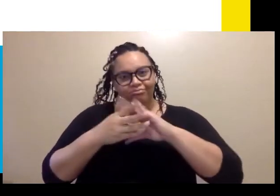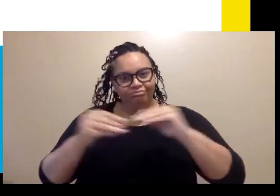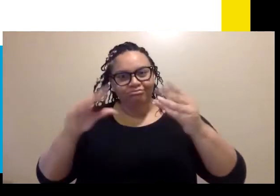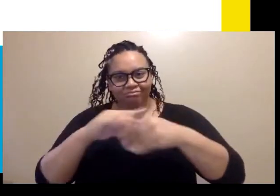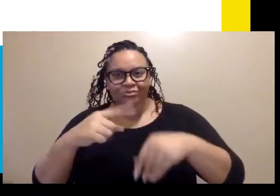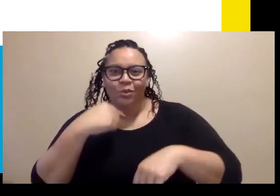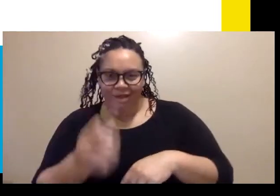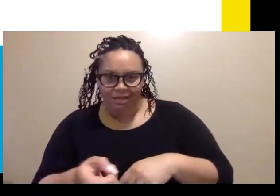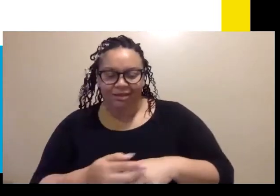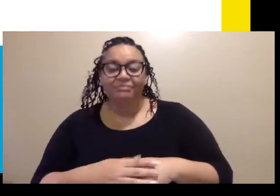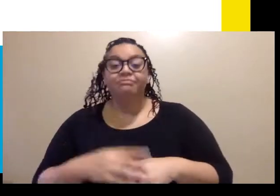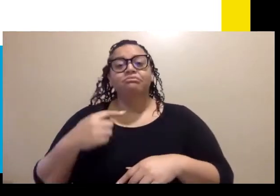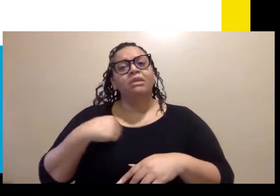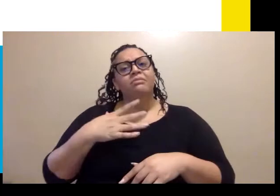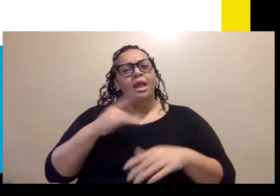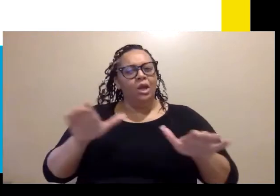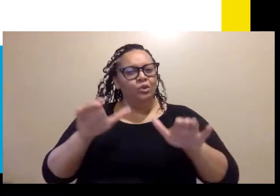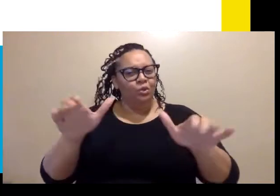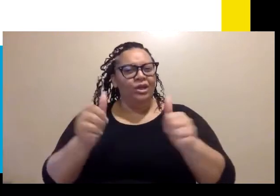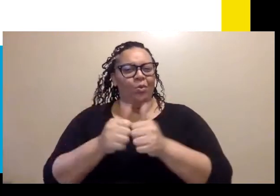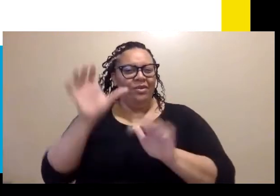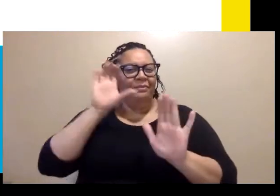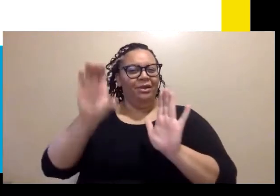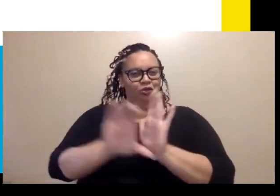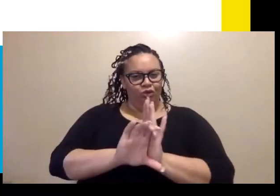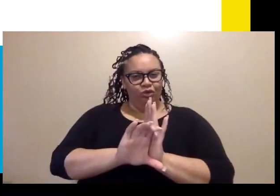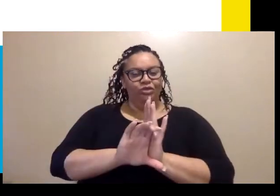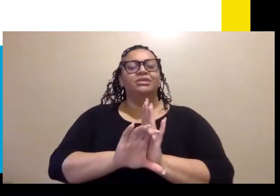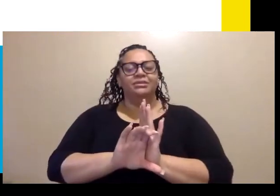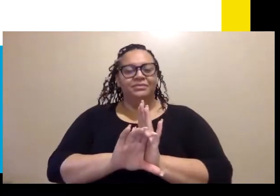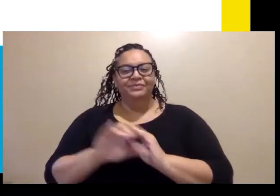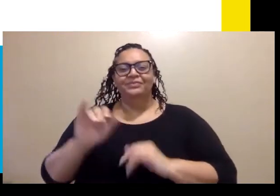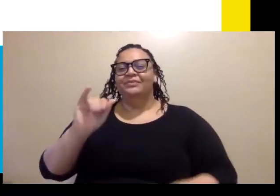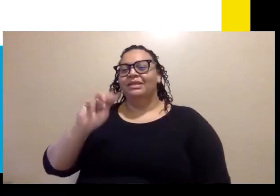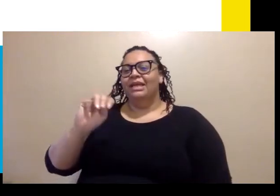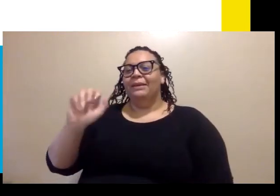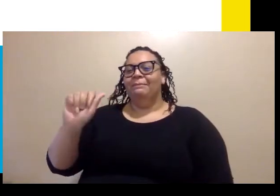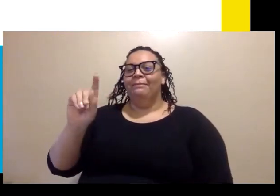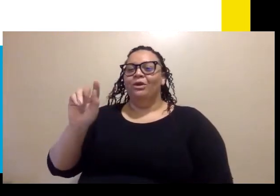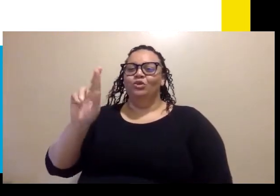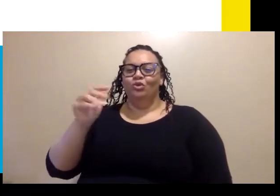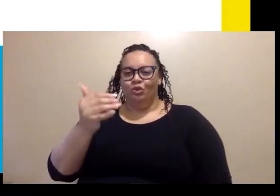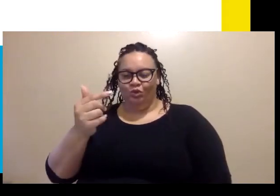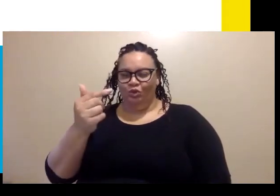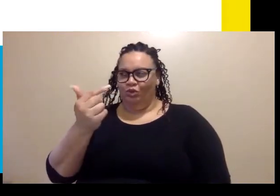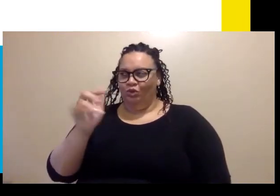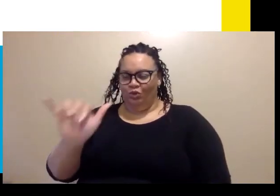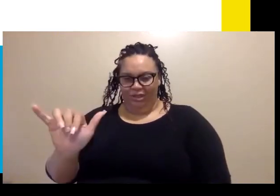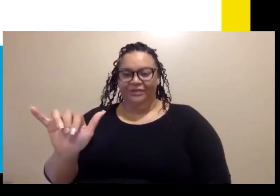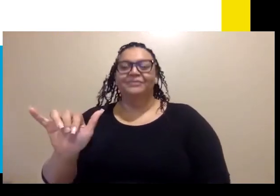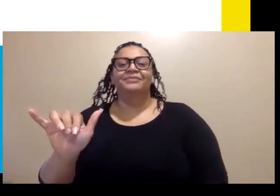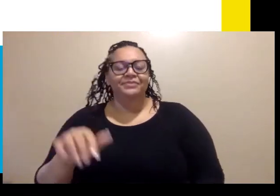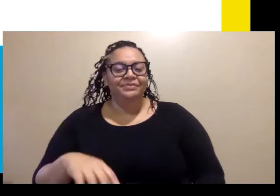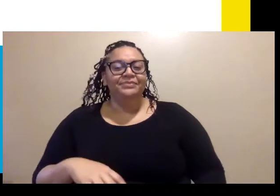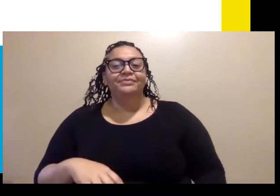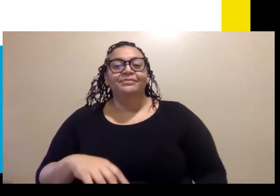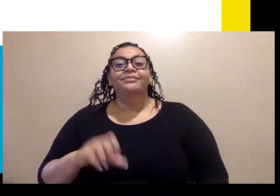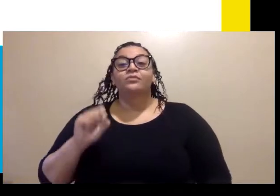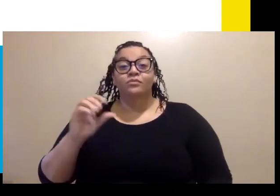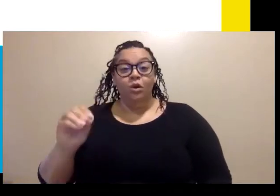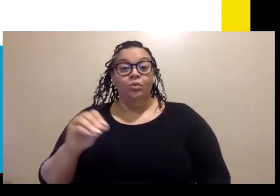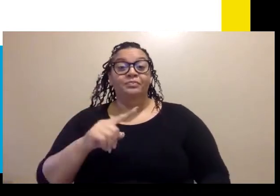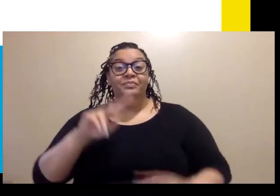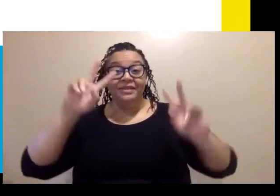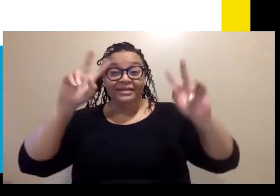doing it through using pictures, imagery to be able to do that. And so like the title